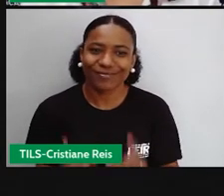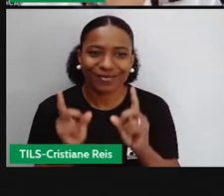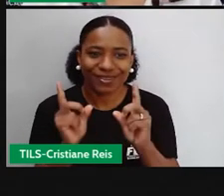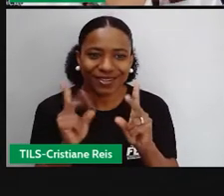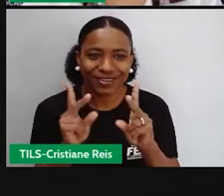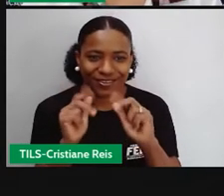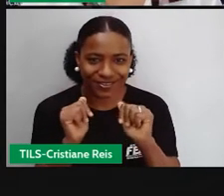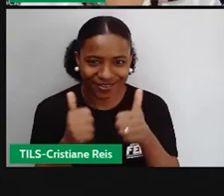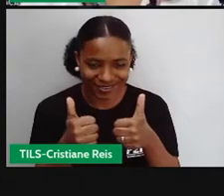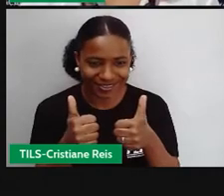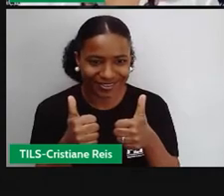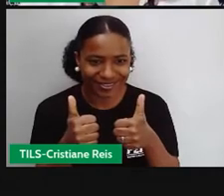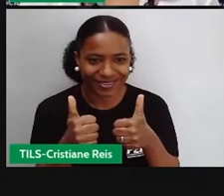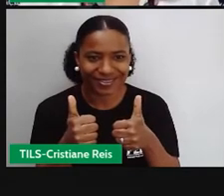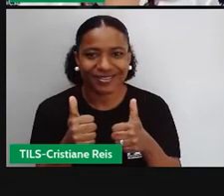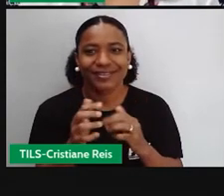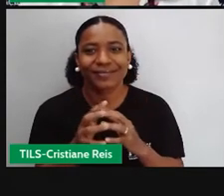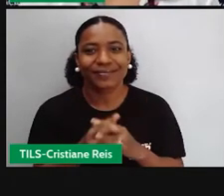so,